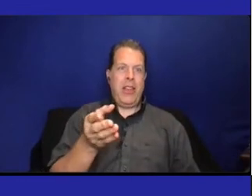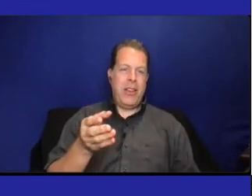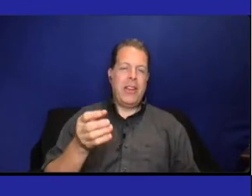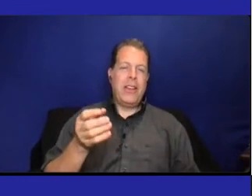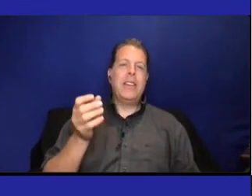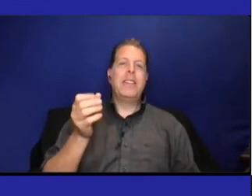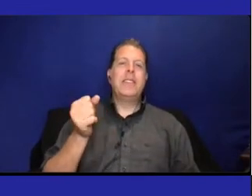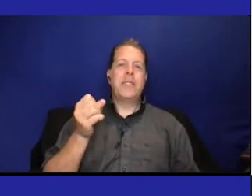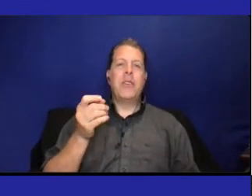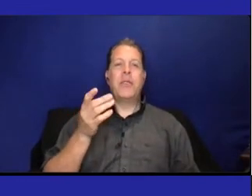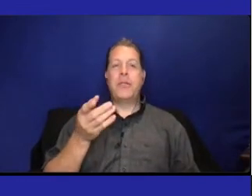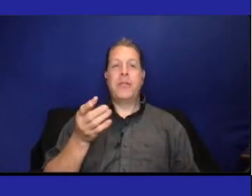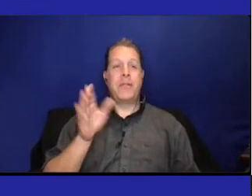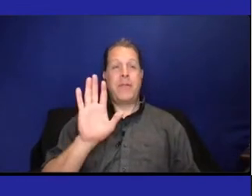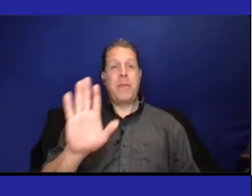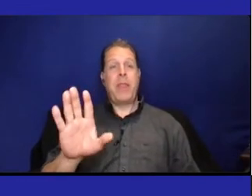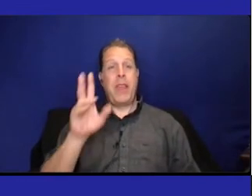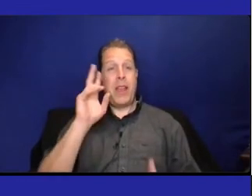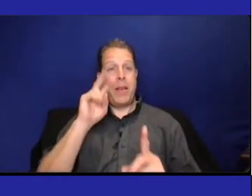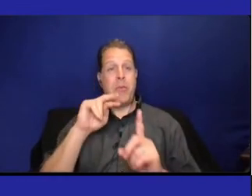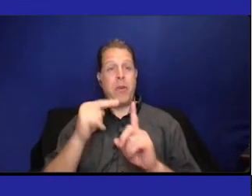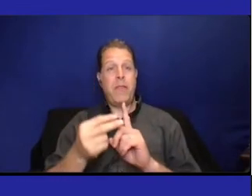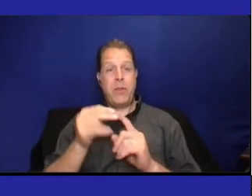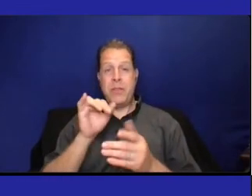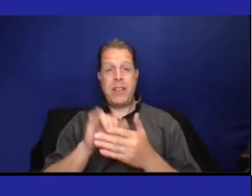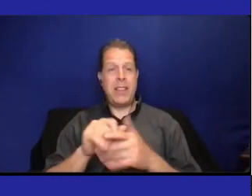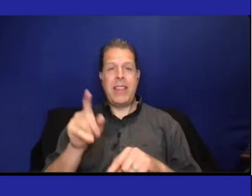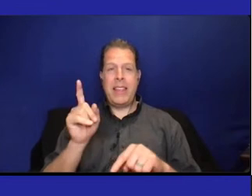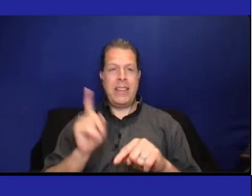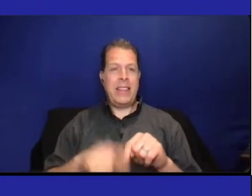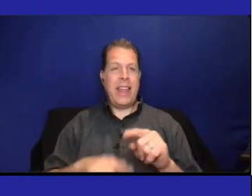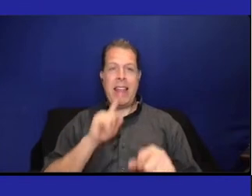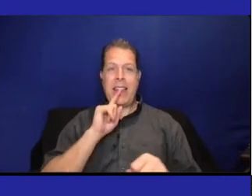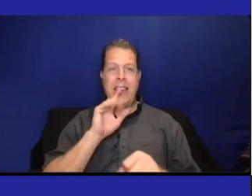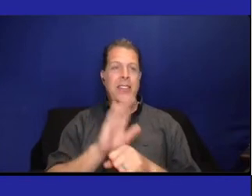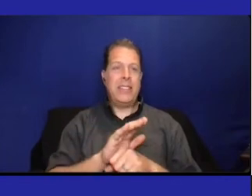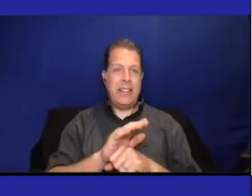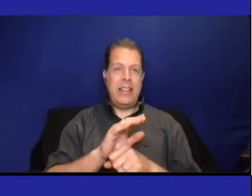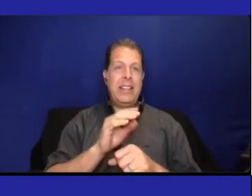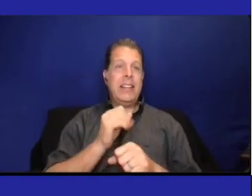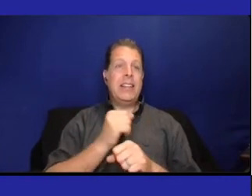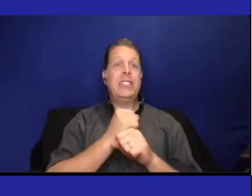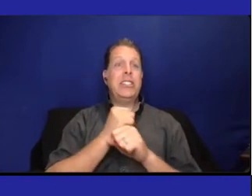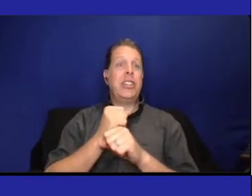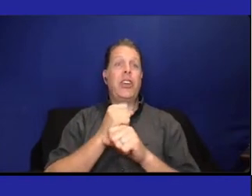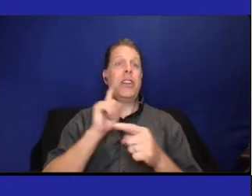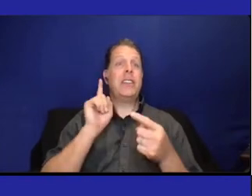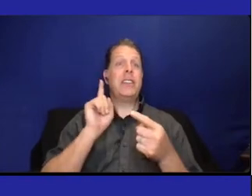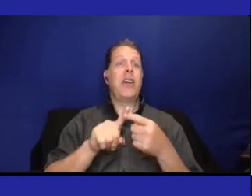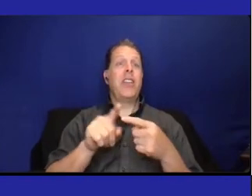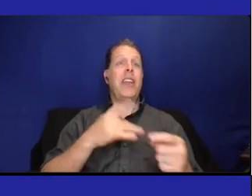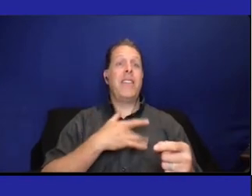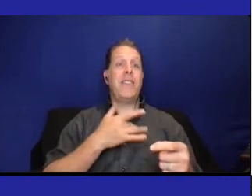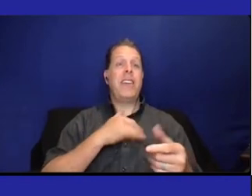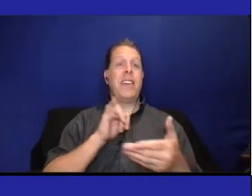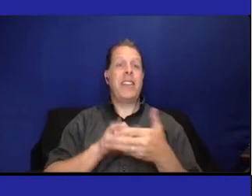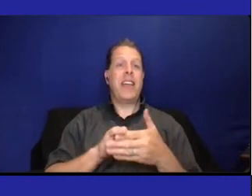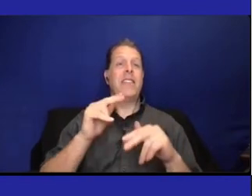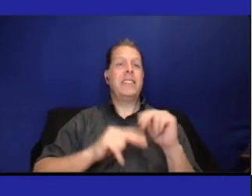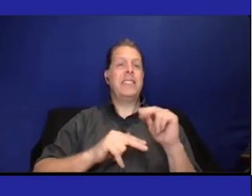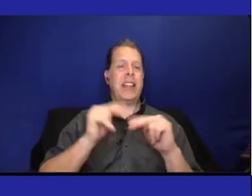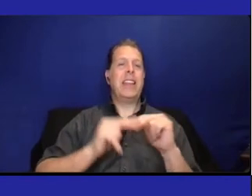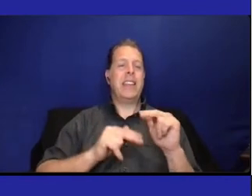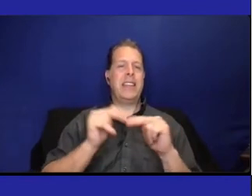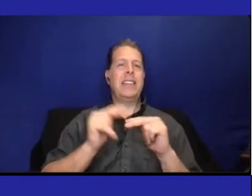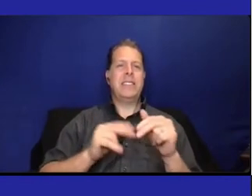Their point of view is that they cannot guarantee security until they feel that the facility is the way